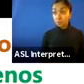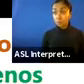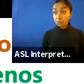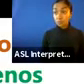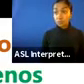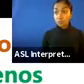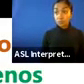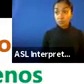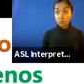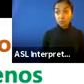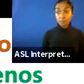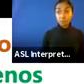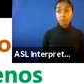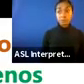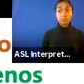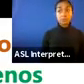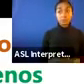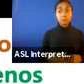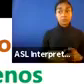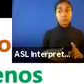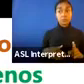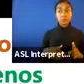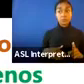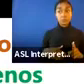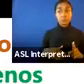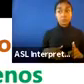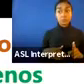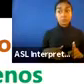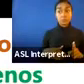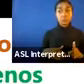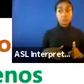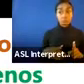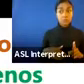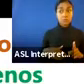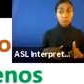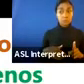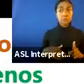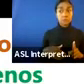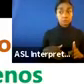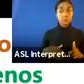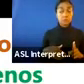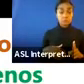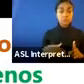Okay, we'll just take a couple more seconds to vote.